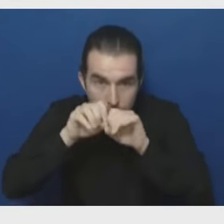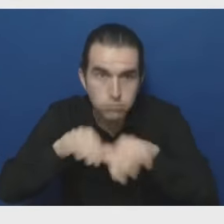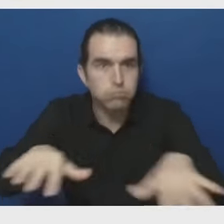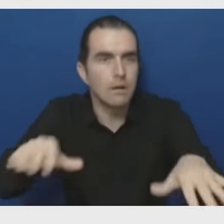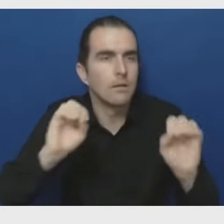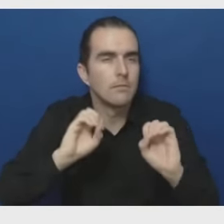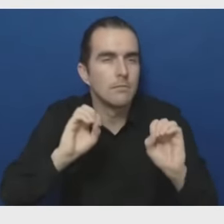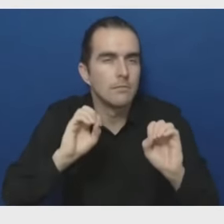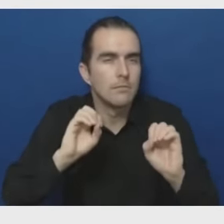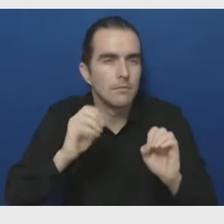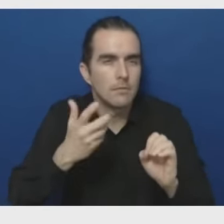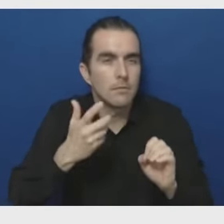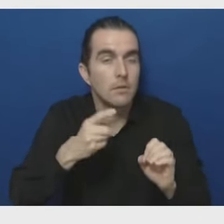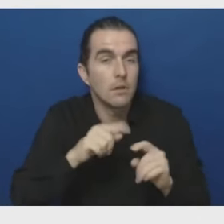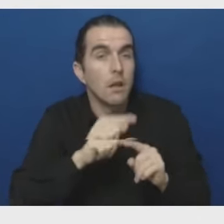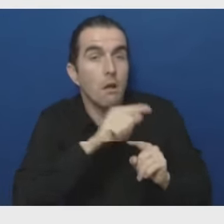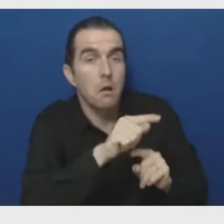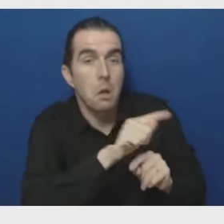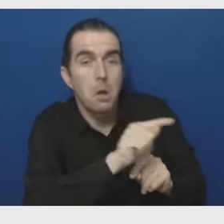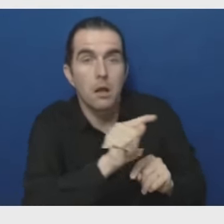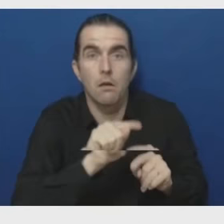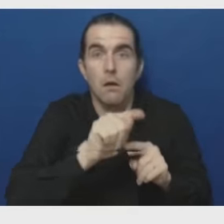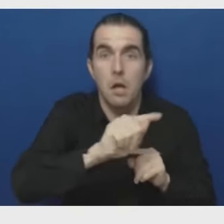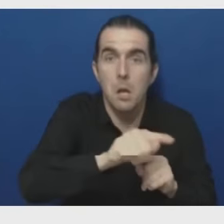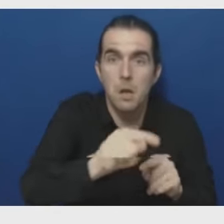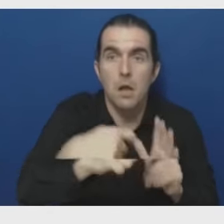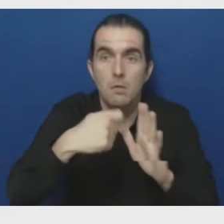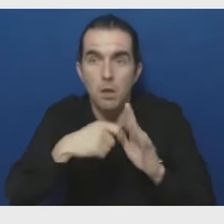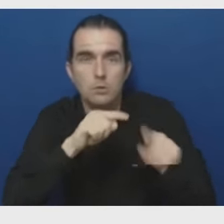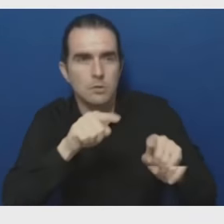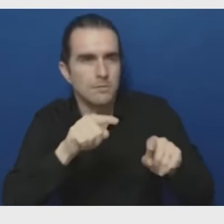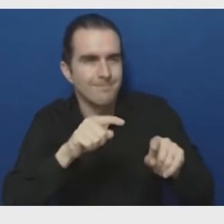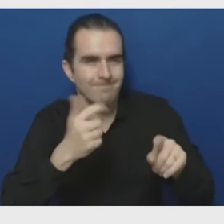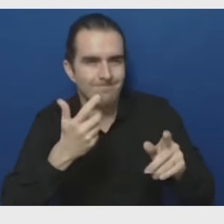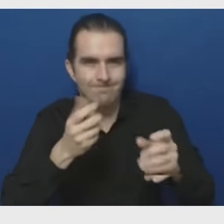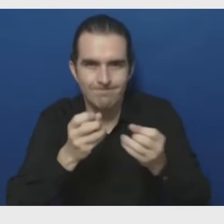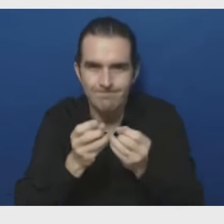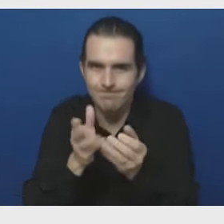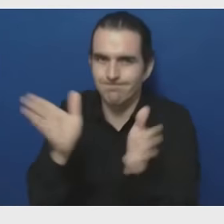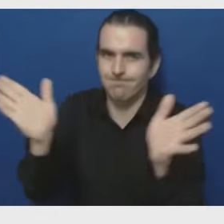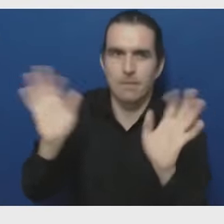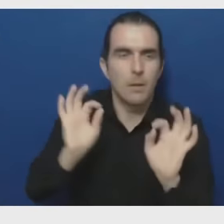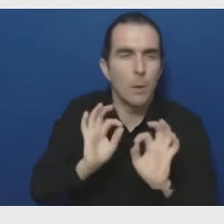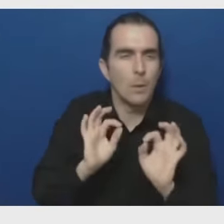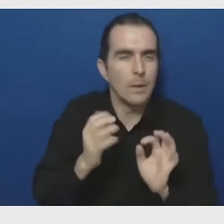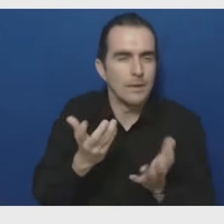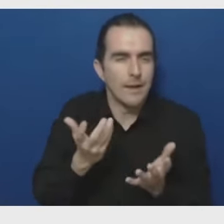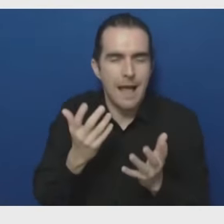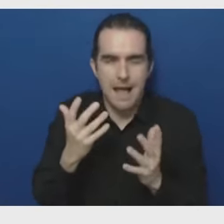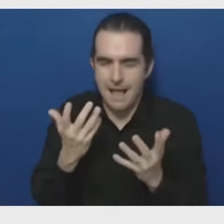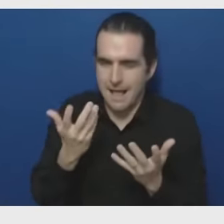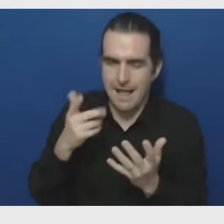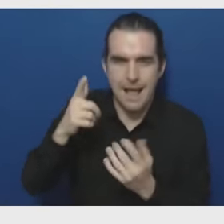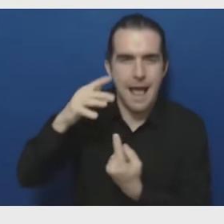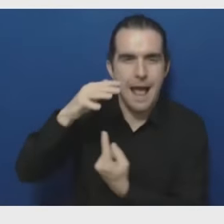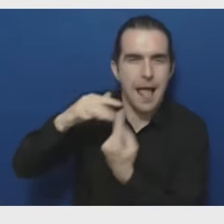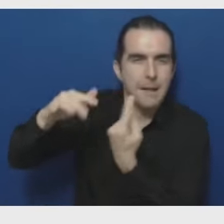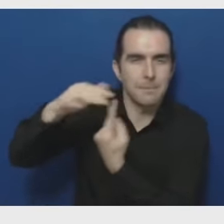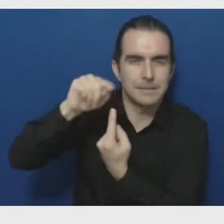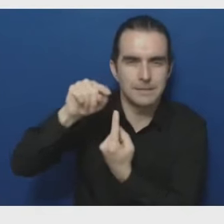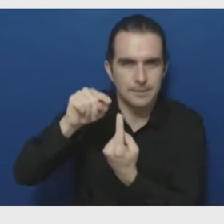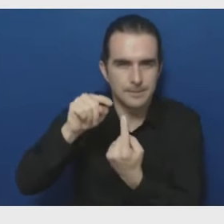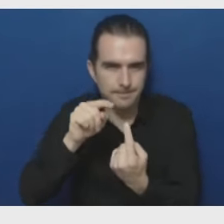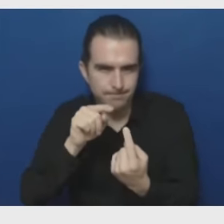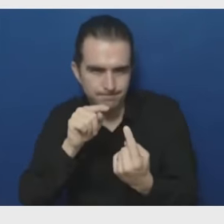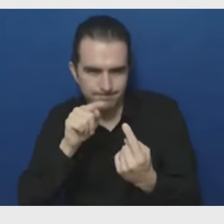when we talked, you talked about the whole financial architecture is not right for the demands that we have today.